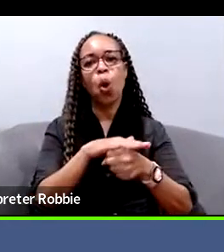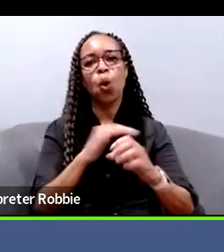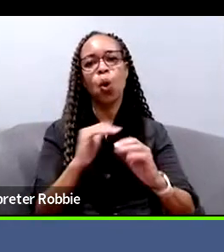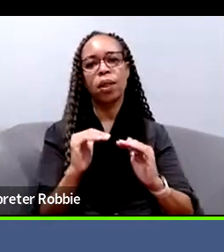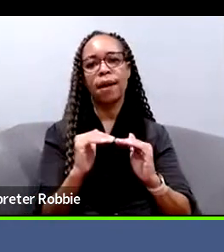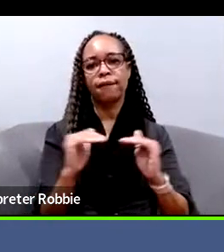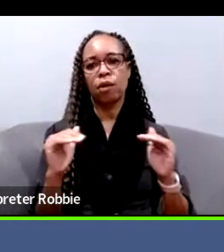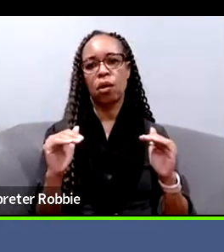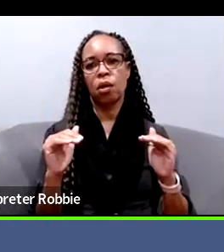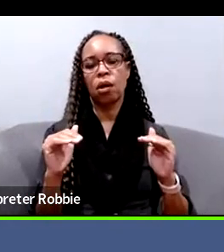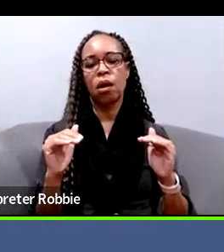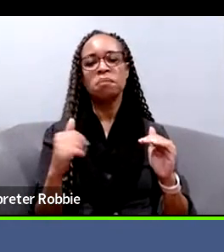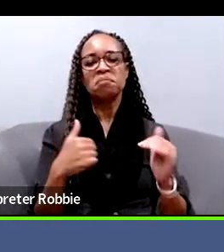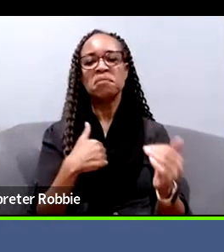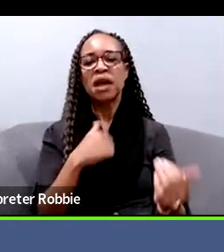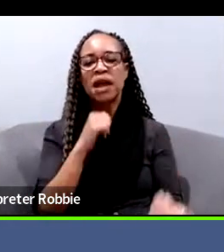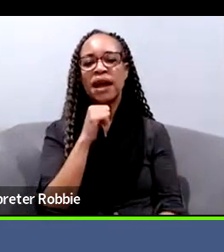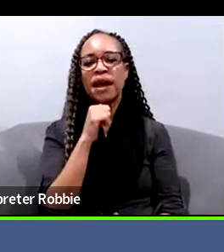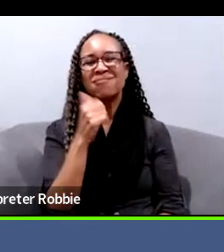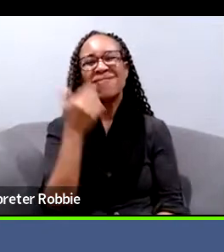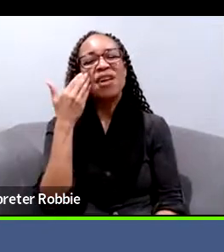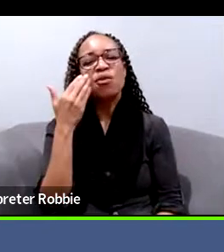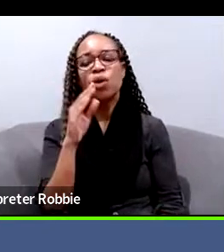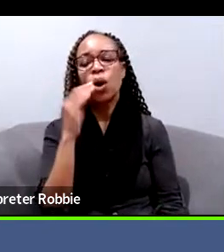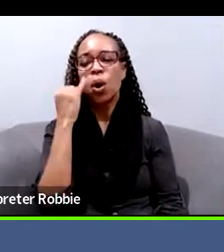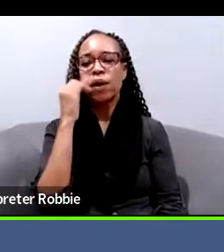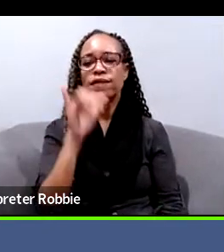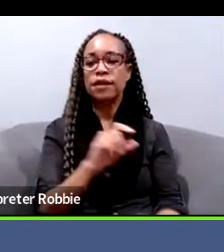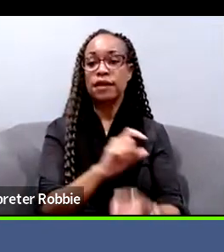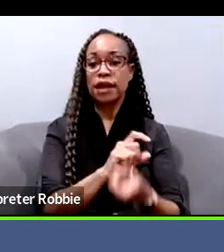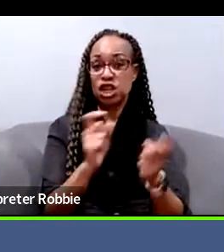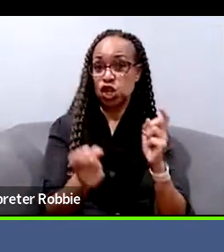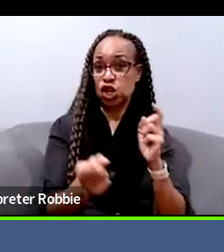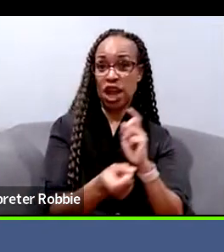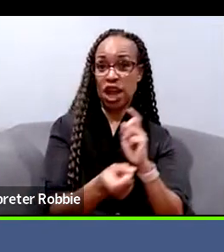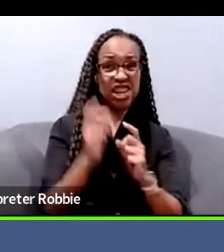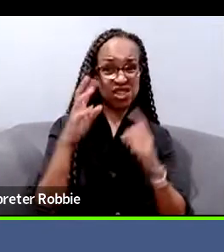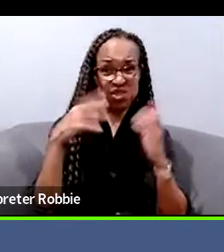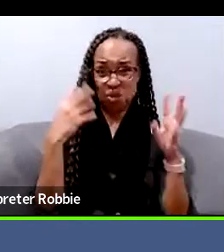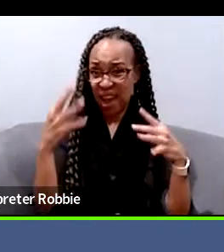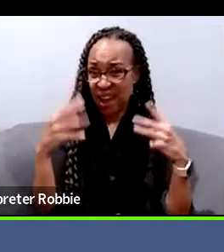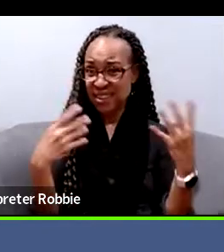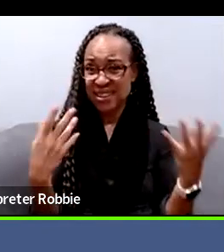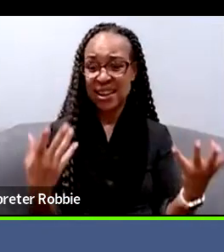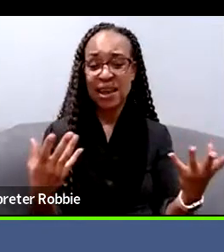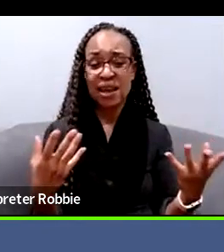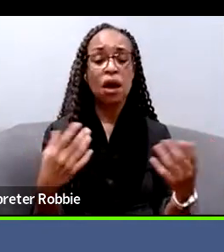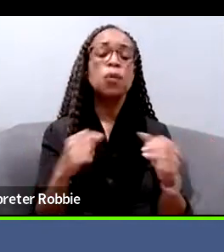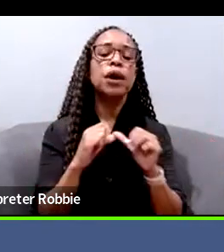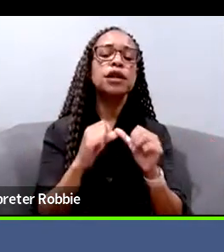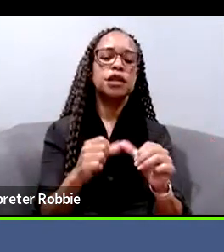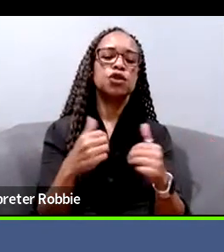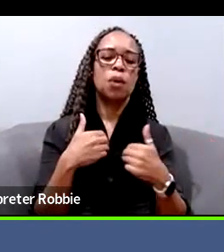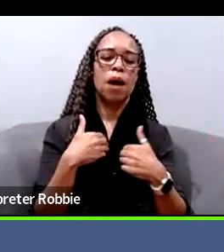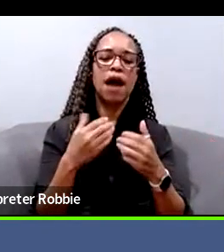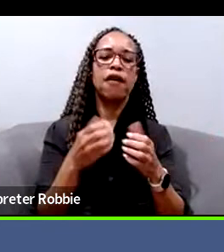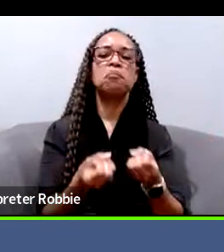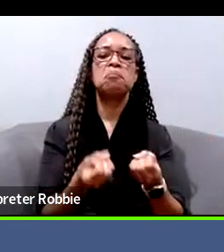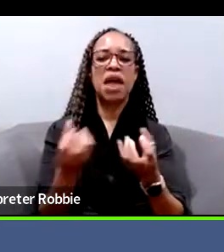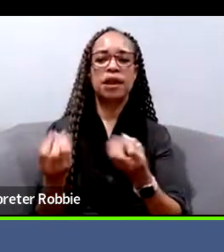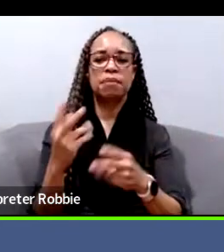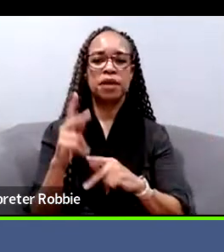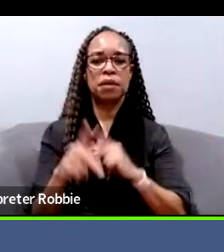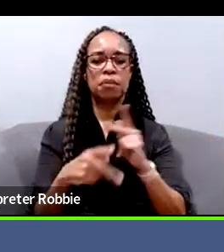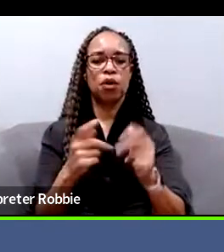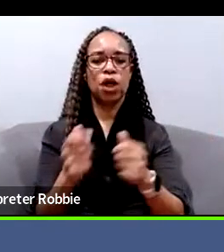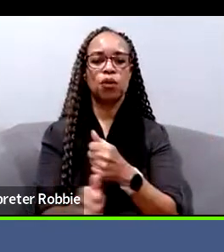And I don't know that that's going to change radically. I think we're going to continue to have a lot of people at risk, and